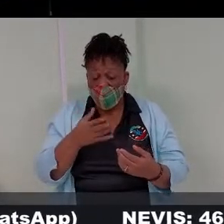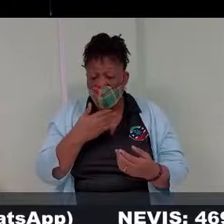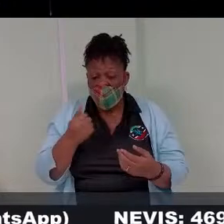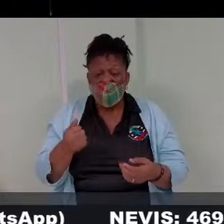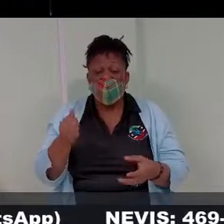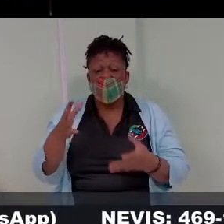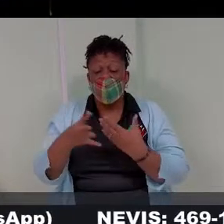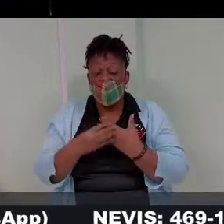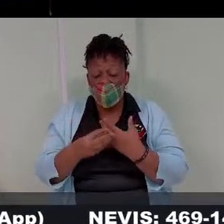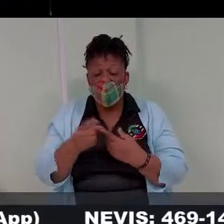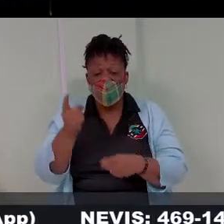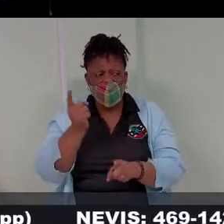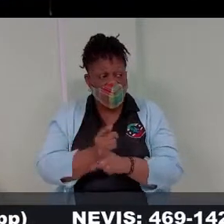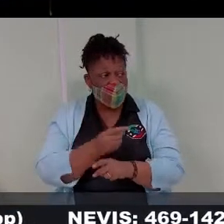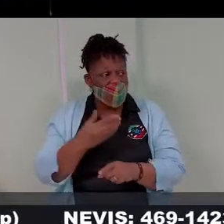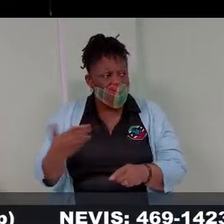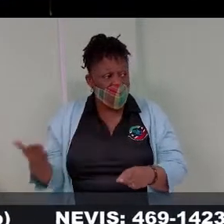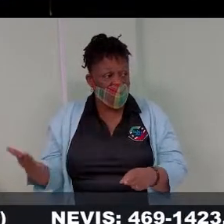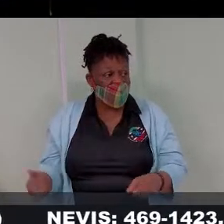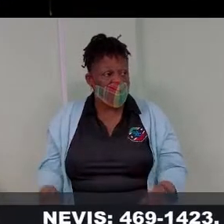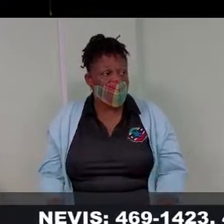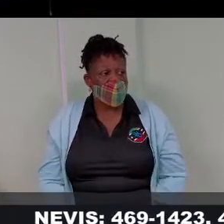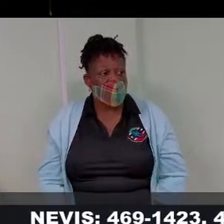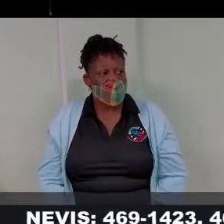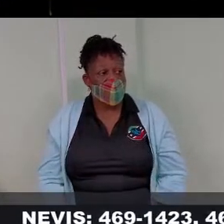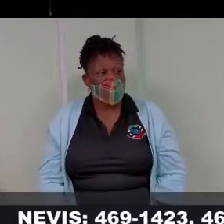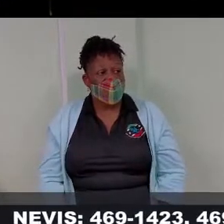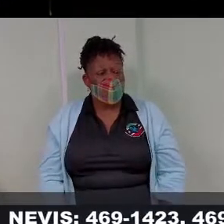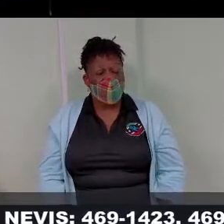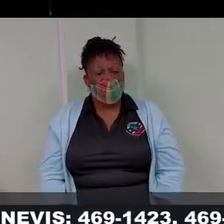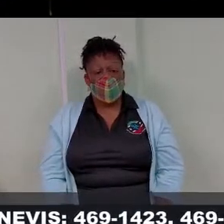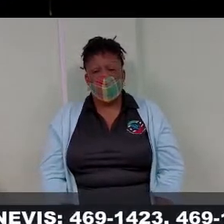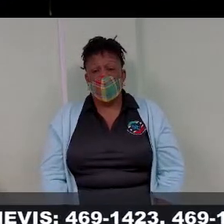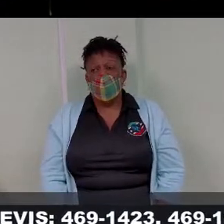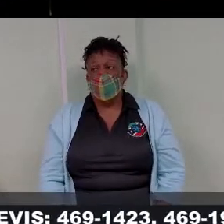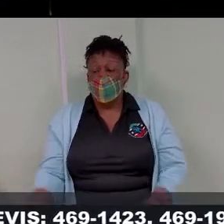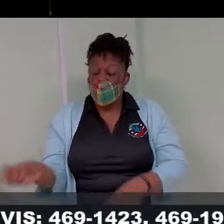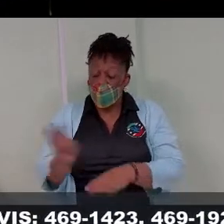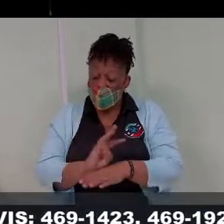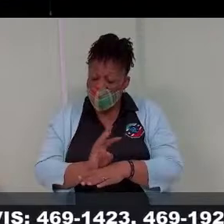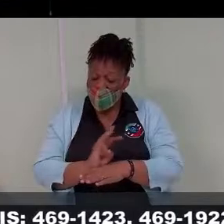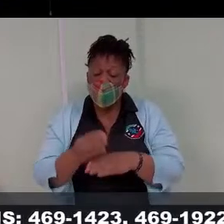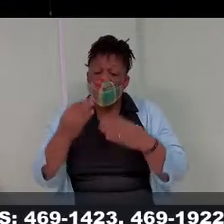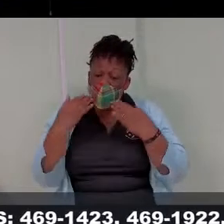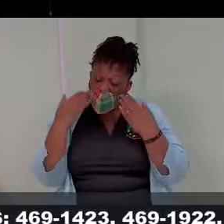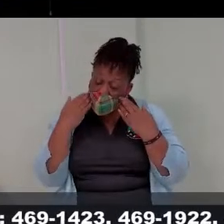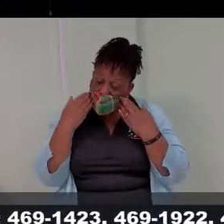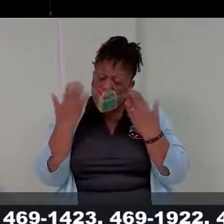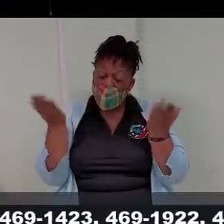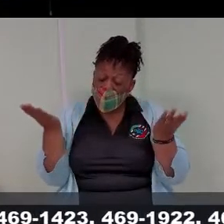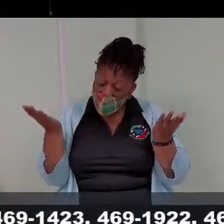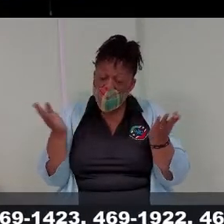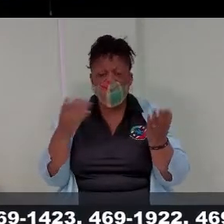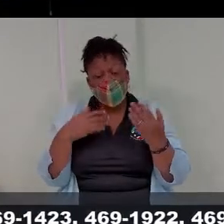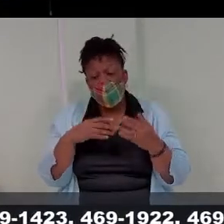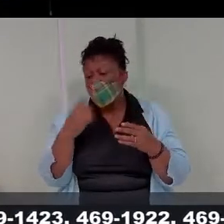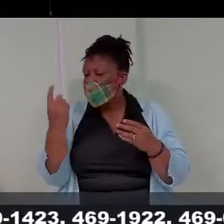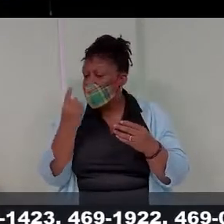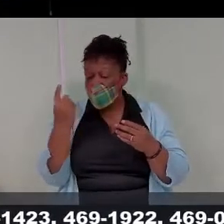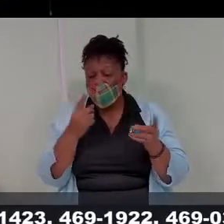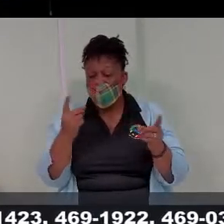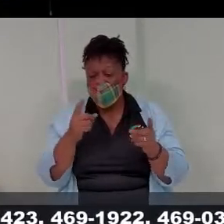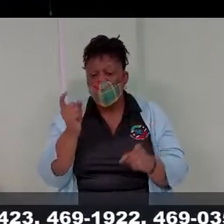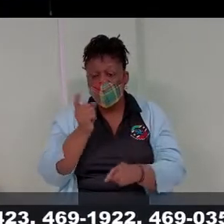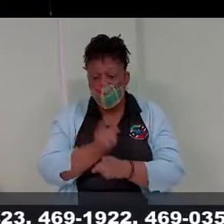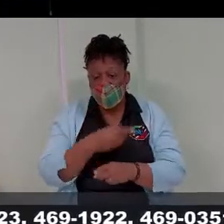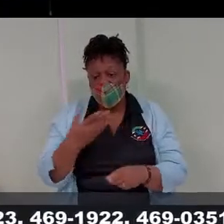hygiene sanitization practices, wear your face mask, and maintain your social distancing at all times. Thank